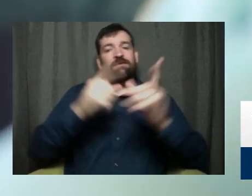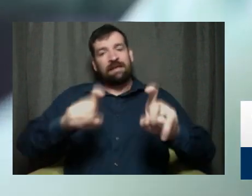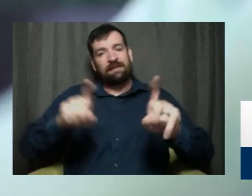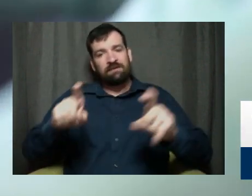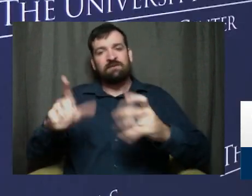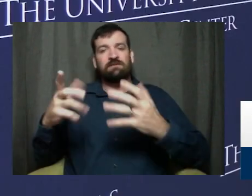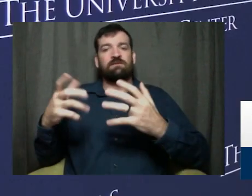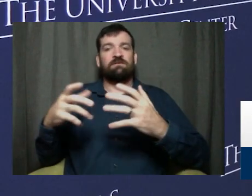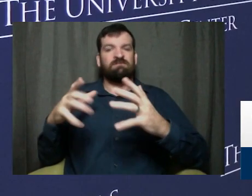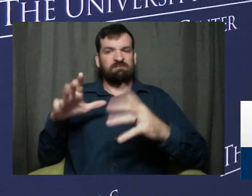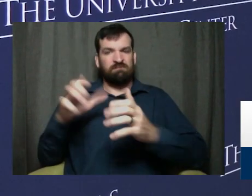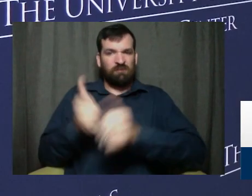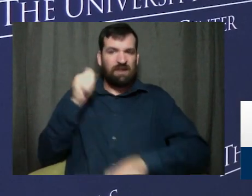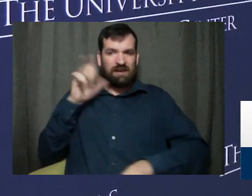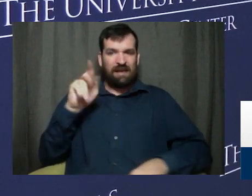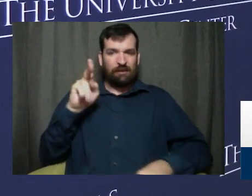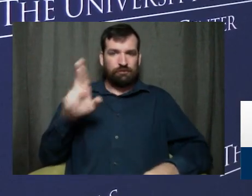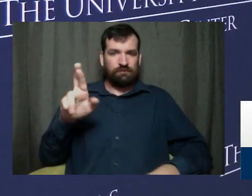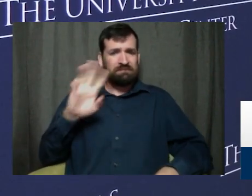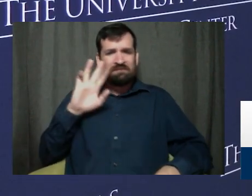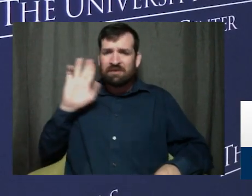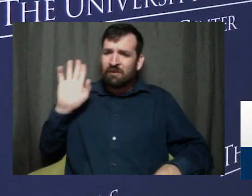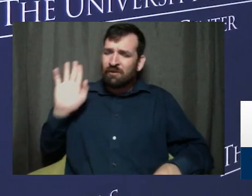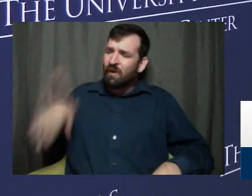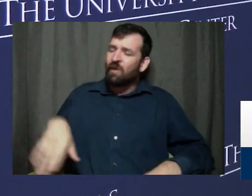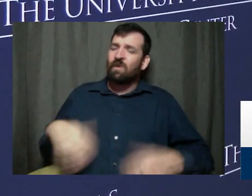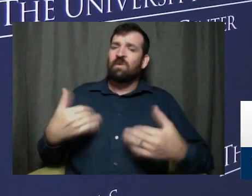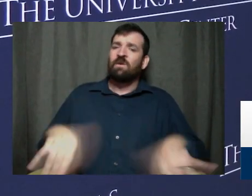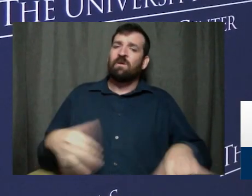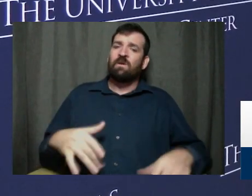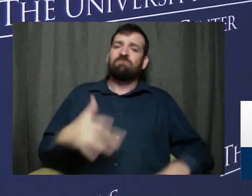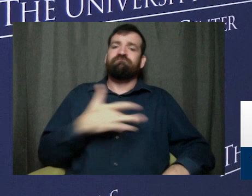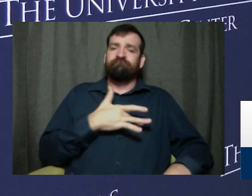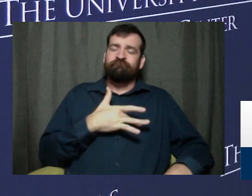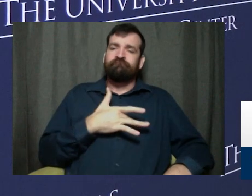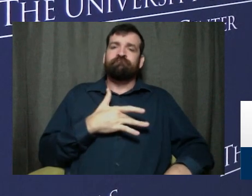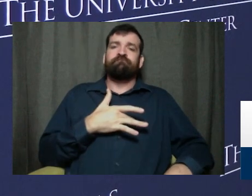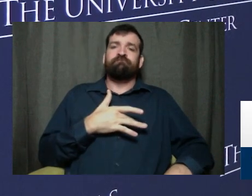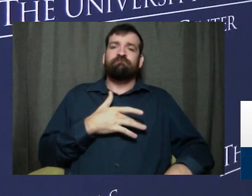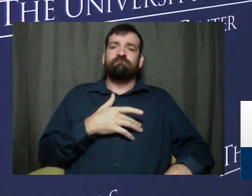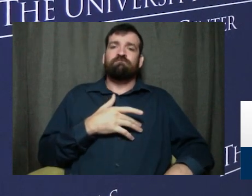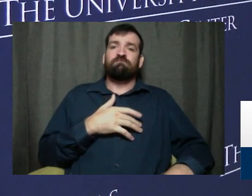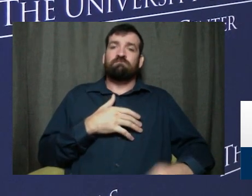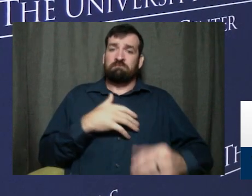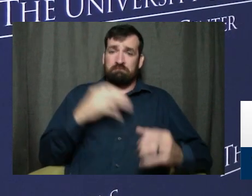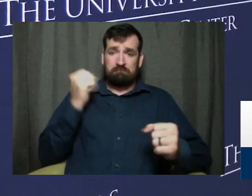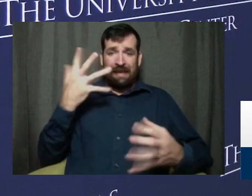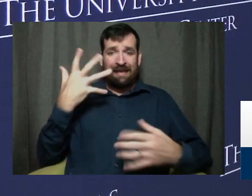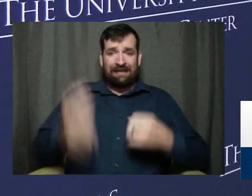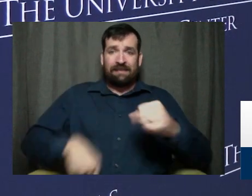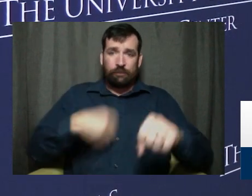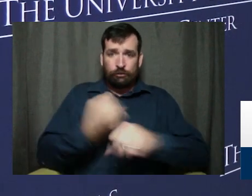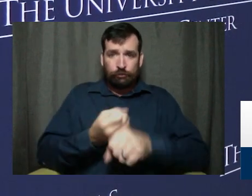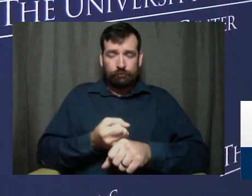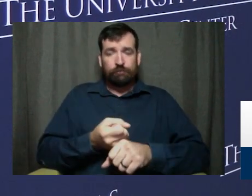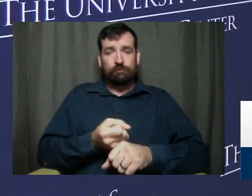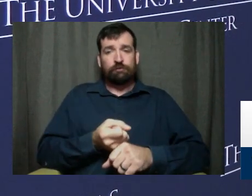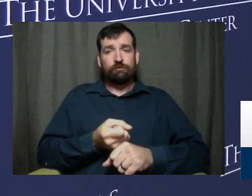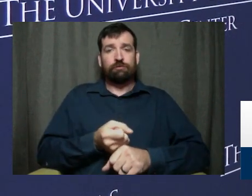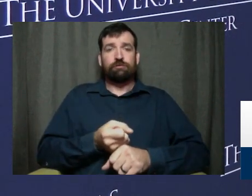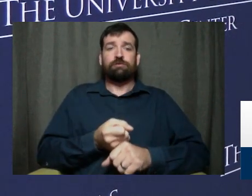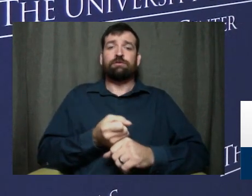cancer. You know, it's very heartening because over many years now, we've been in a lot